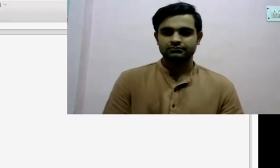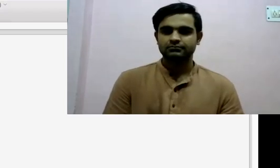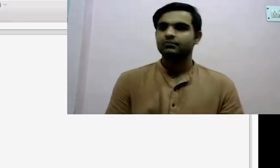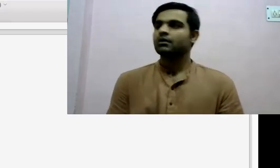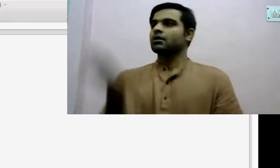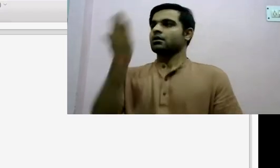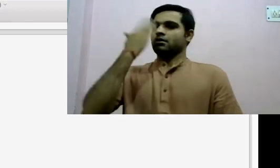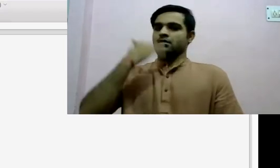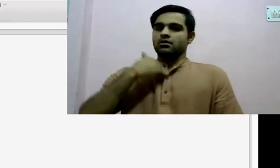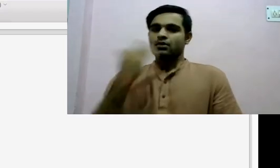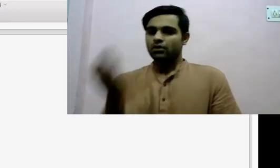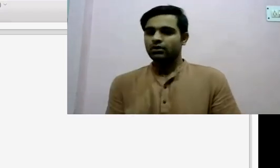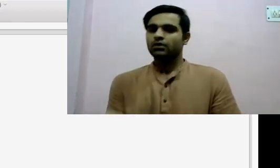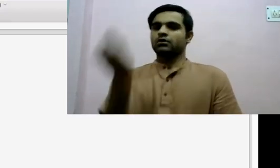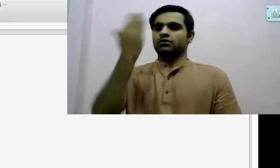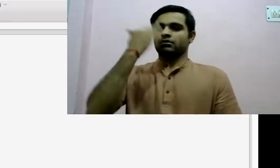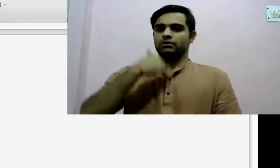oxygen.